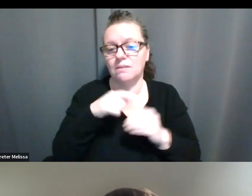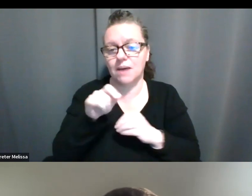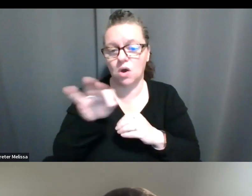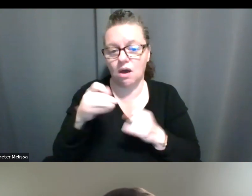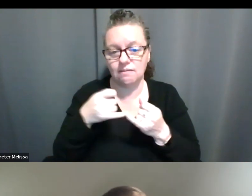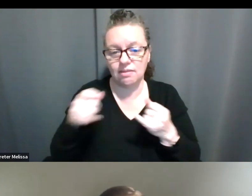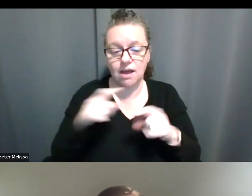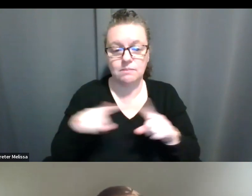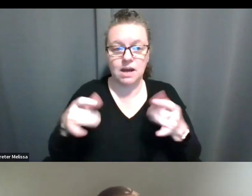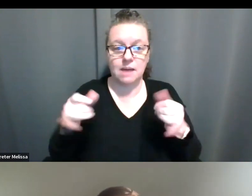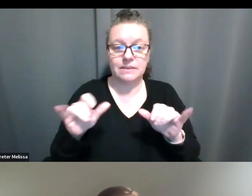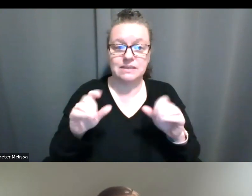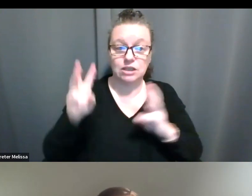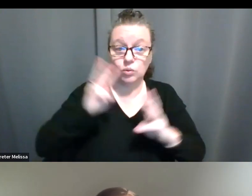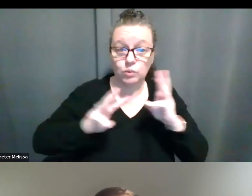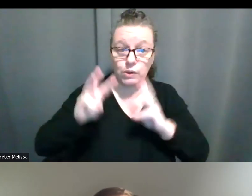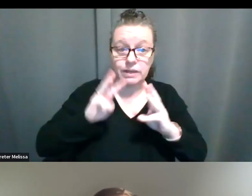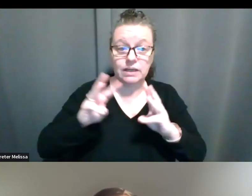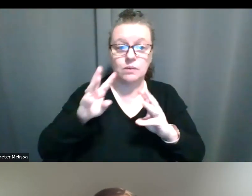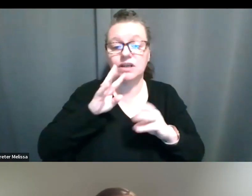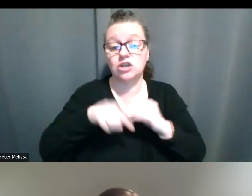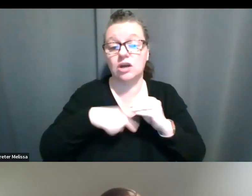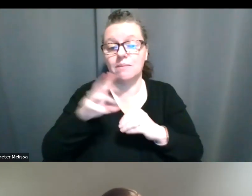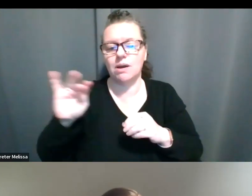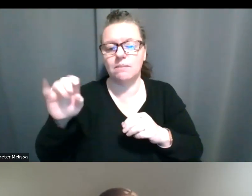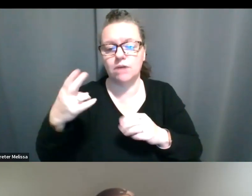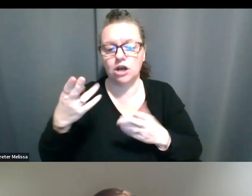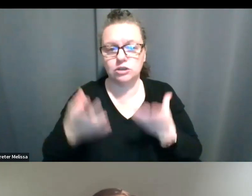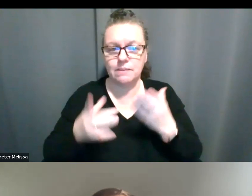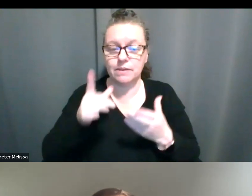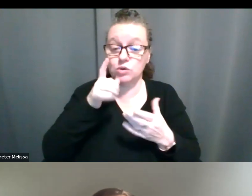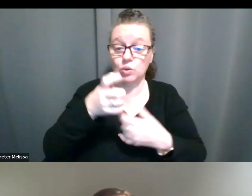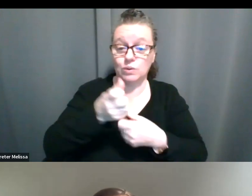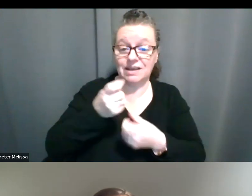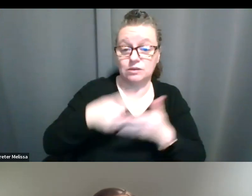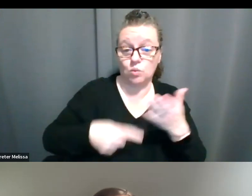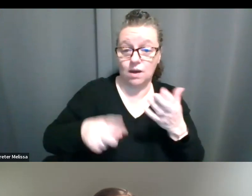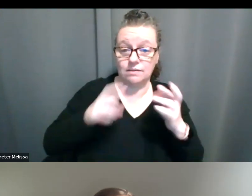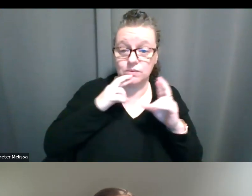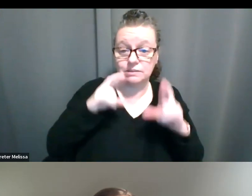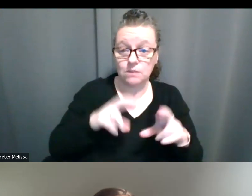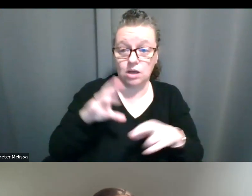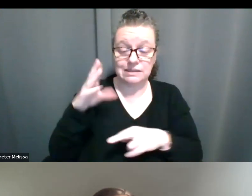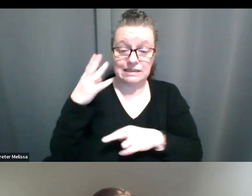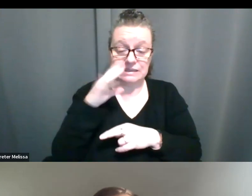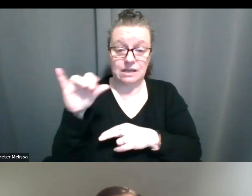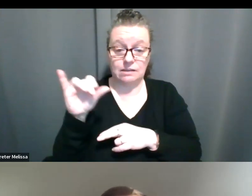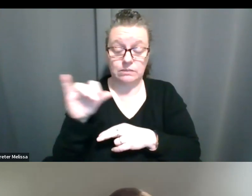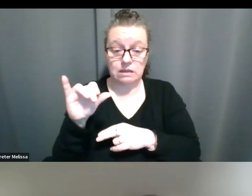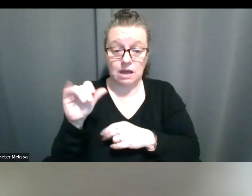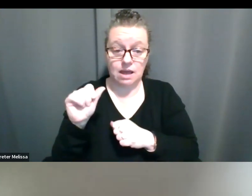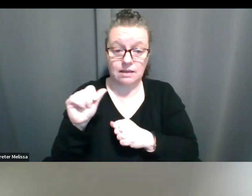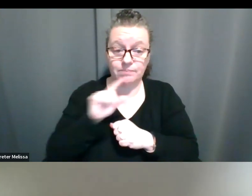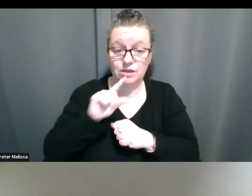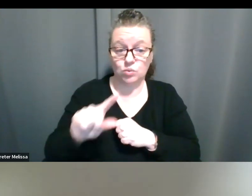I'm still worried, and we can talk about this in March maybe, about who gets what response. Seems to be